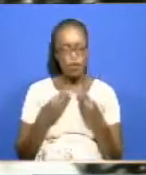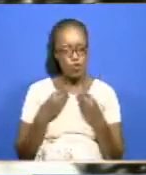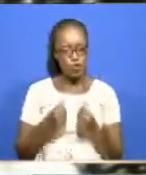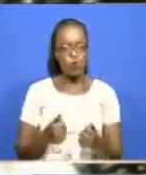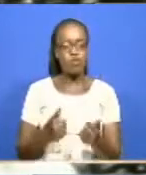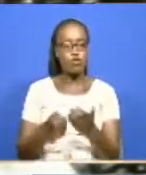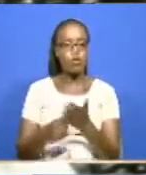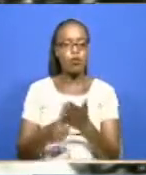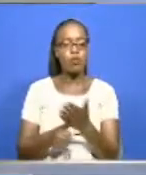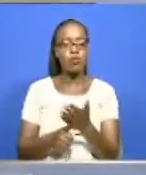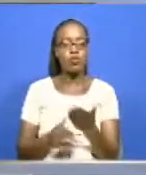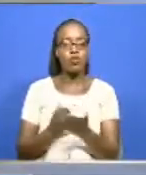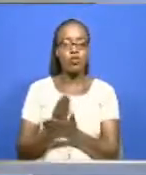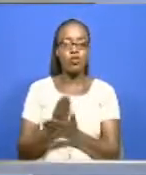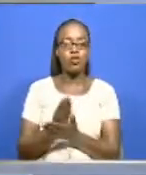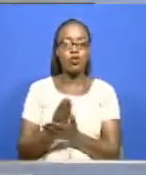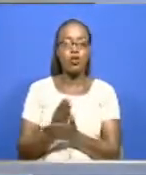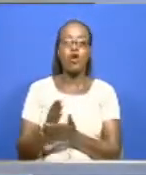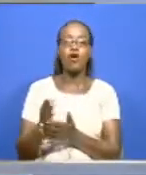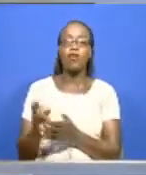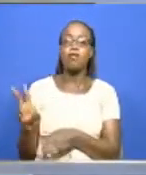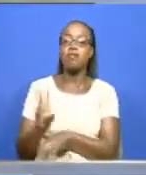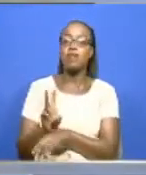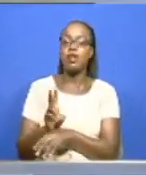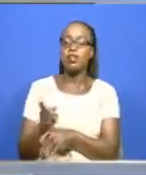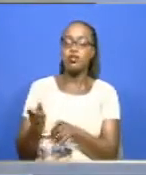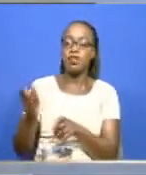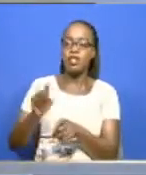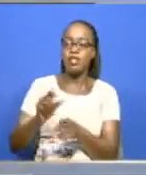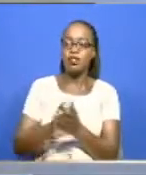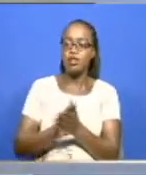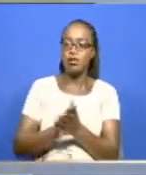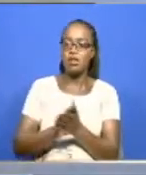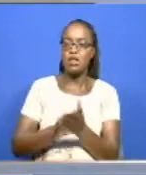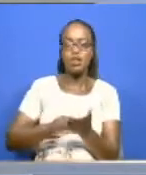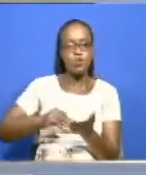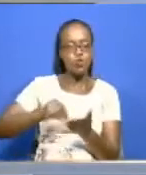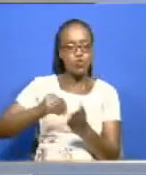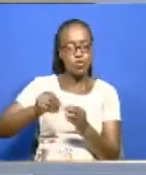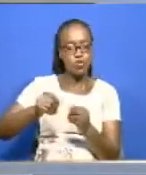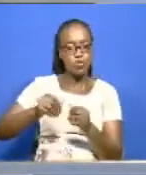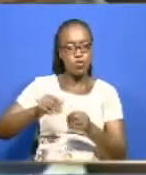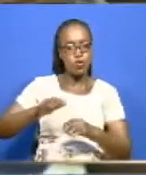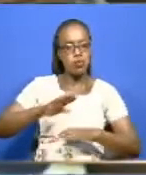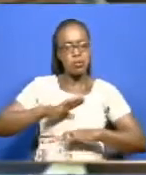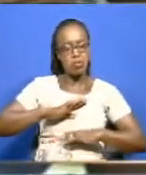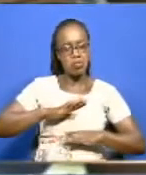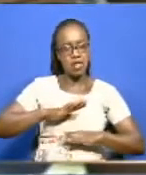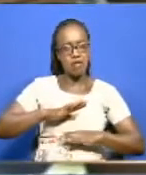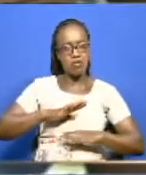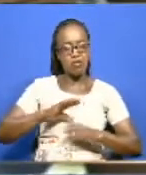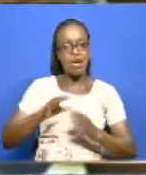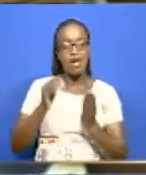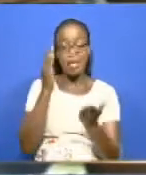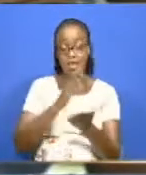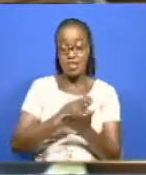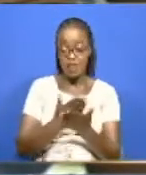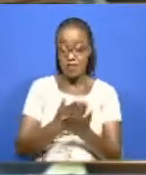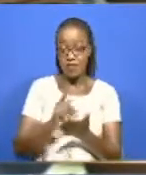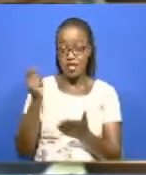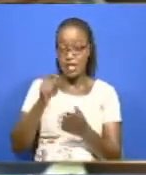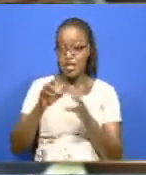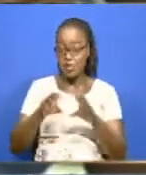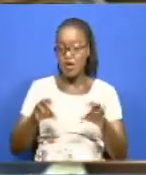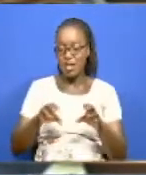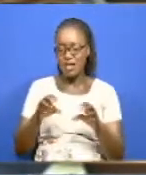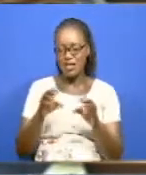through value addition. However, millers have over the years complained lack of enough cassava in the Kenyan market. The